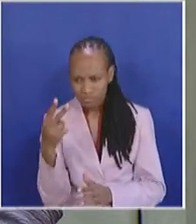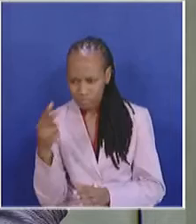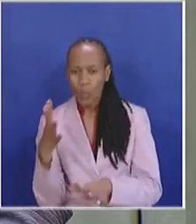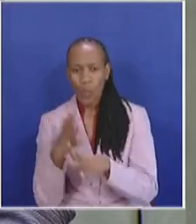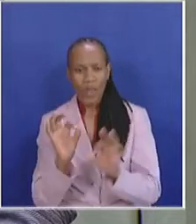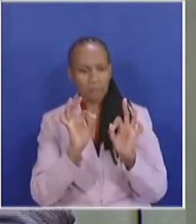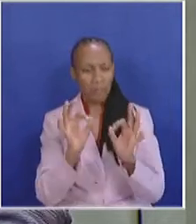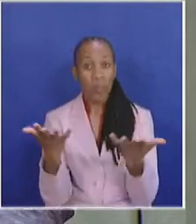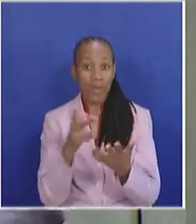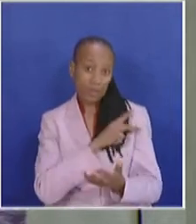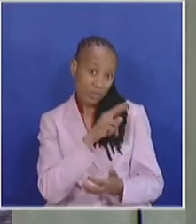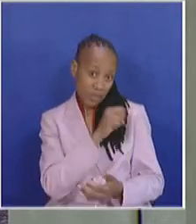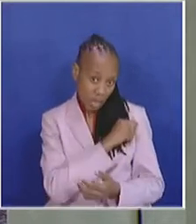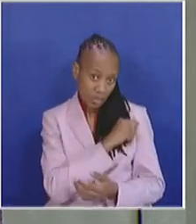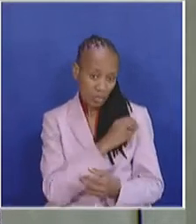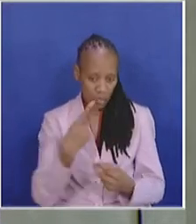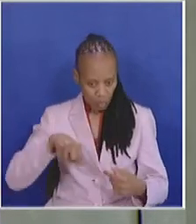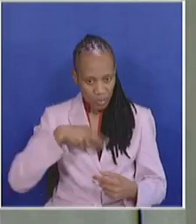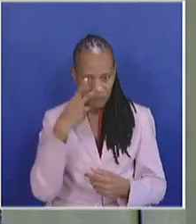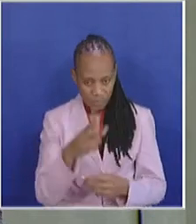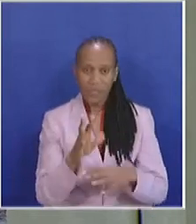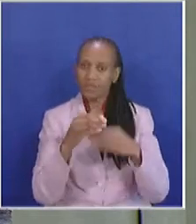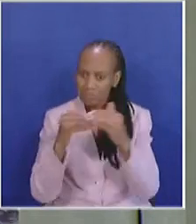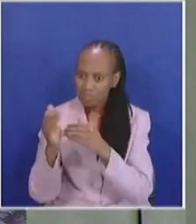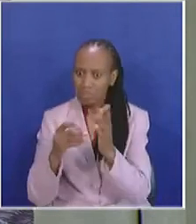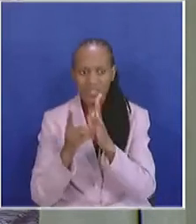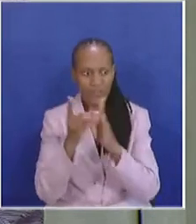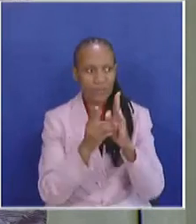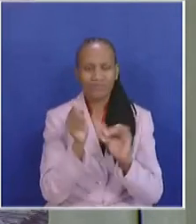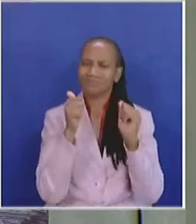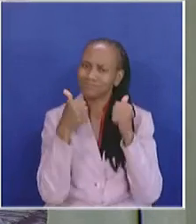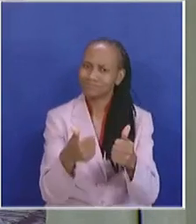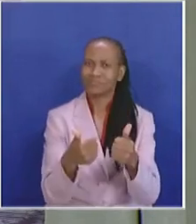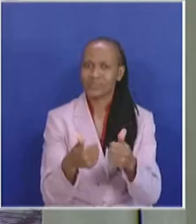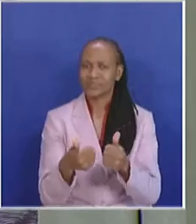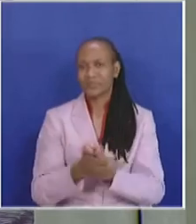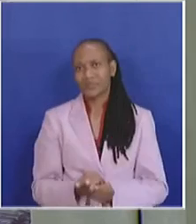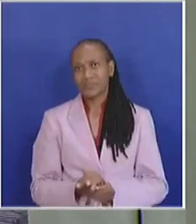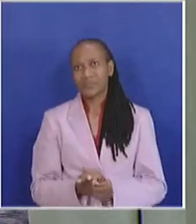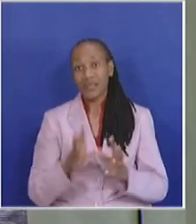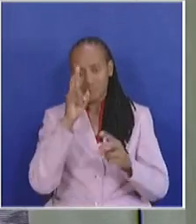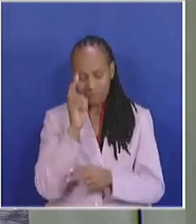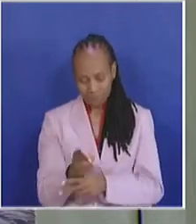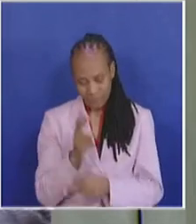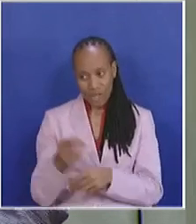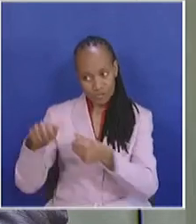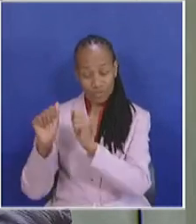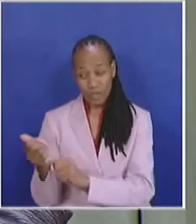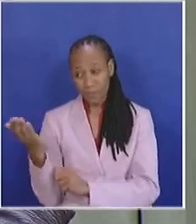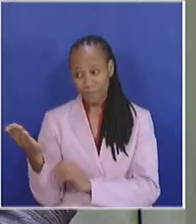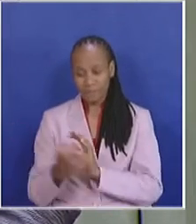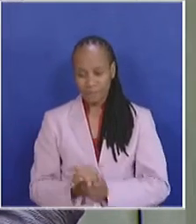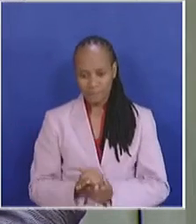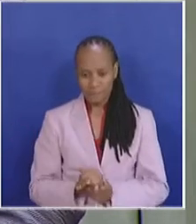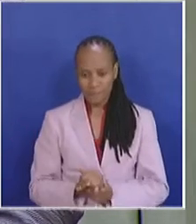KZN in terms of infrastructure development, especially in Zululand and Umkhanyakude. But again, Madam Chair, I